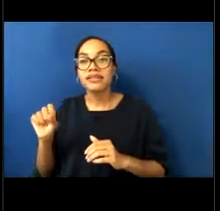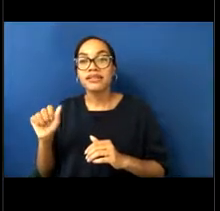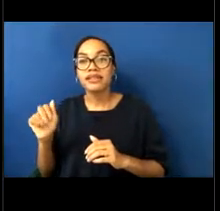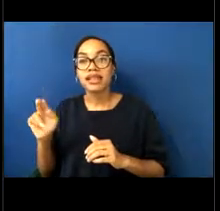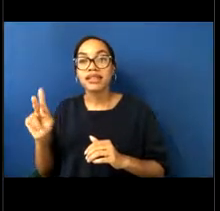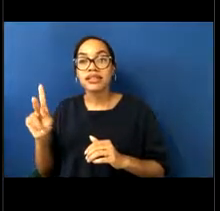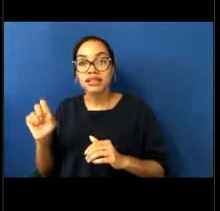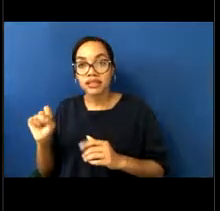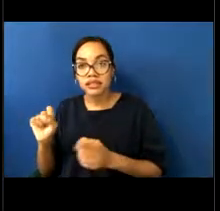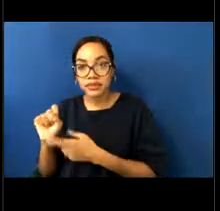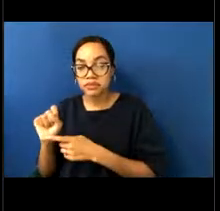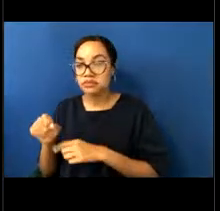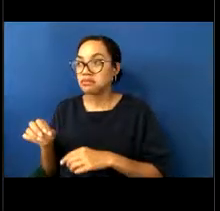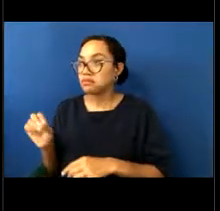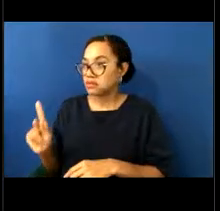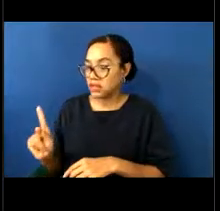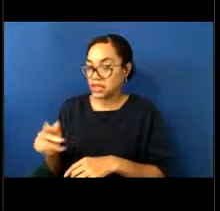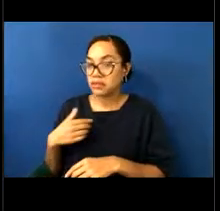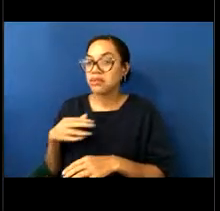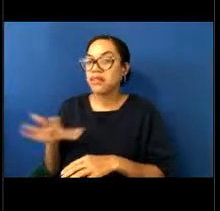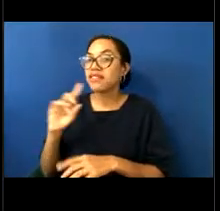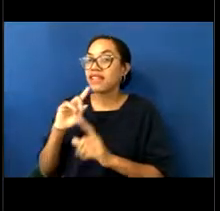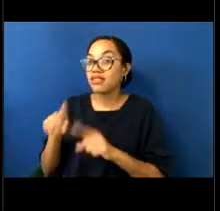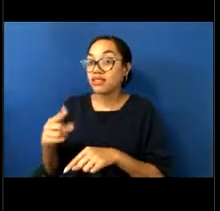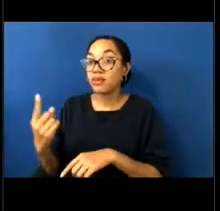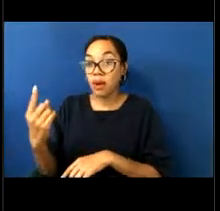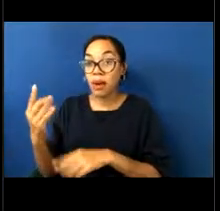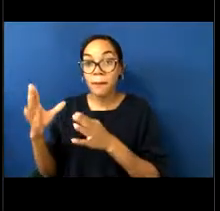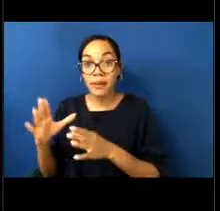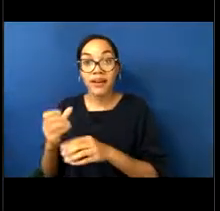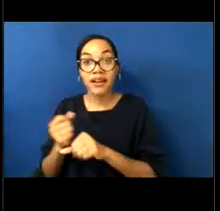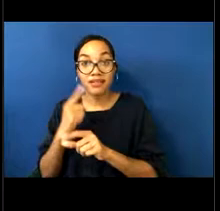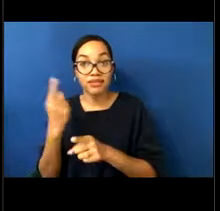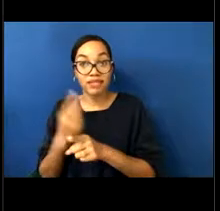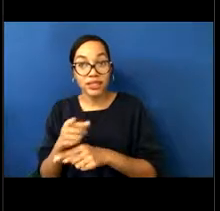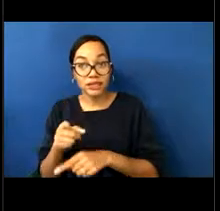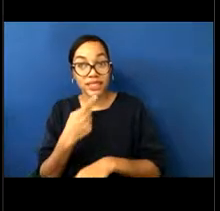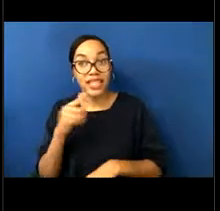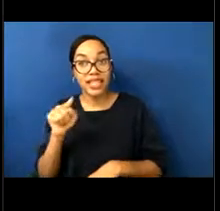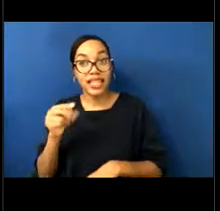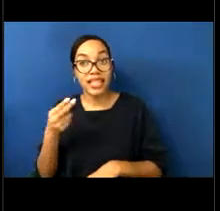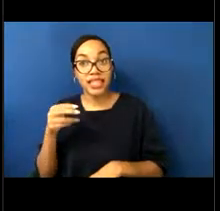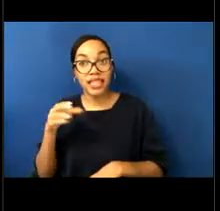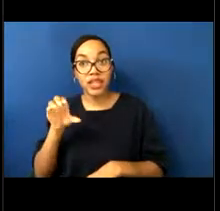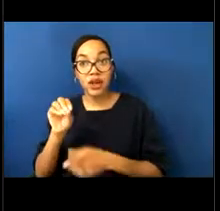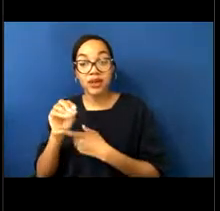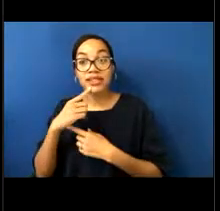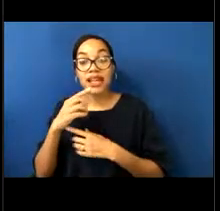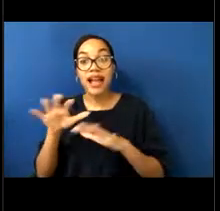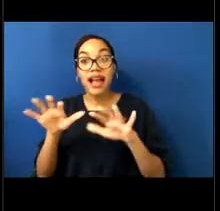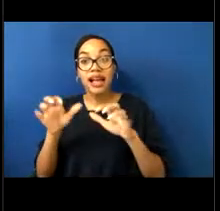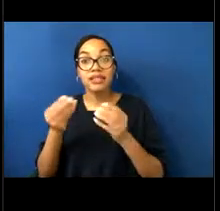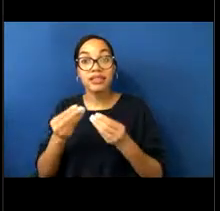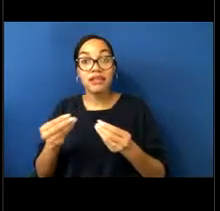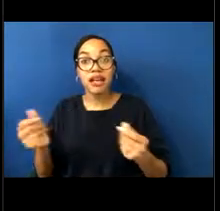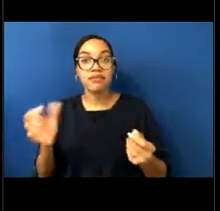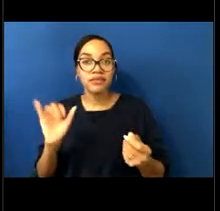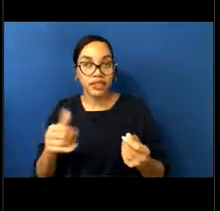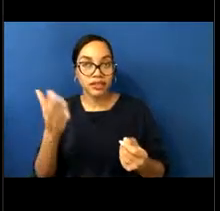Yeah. So someone got it right. I think you said it was Theo that said that because of the ice melt. So that is exactly right.